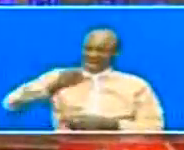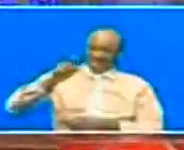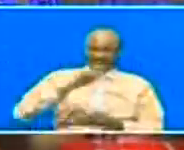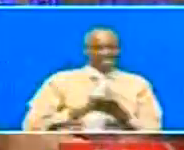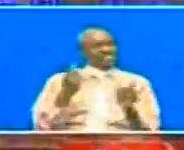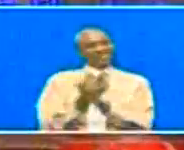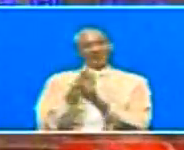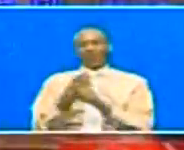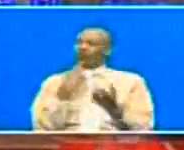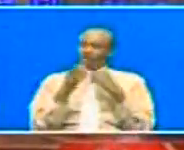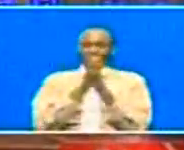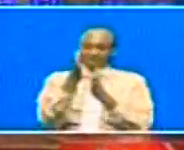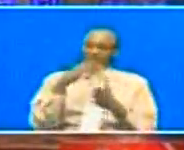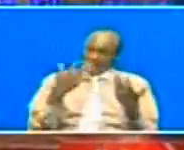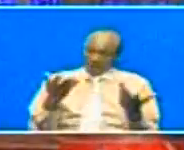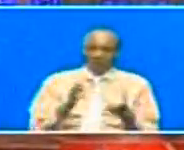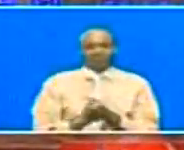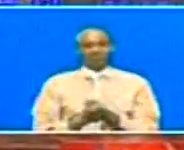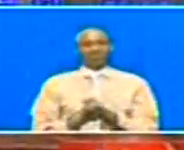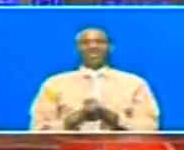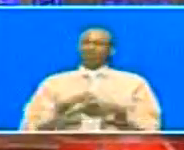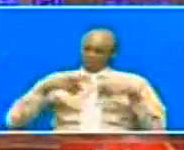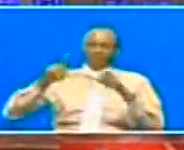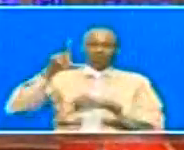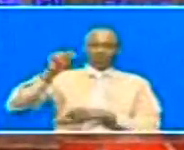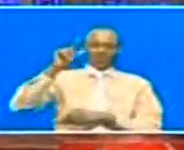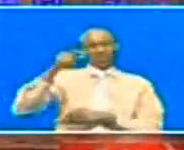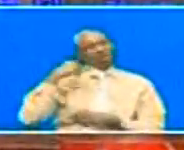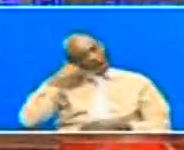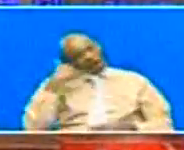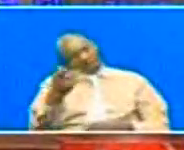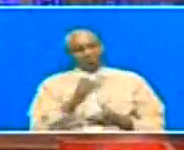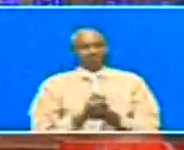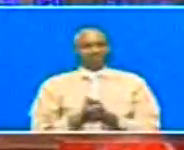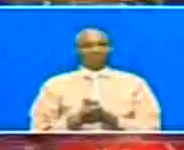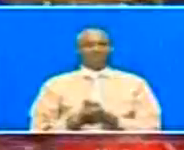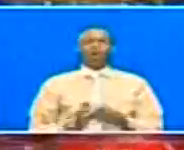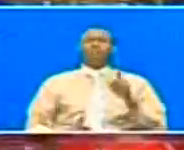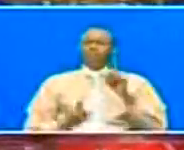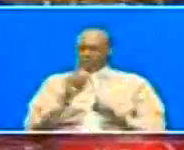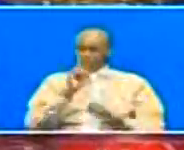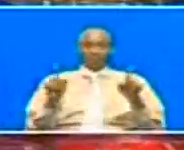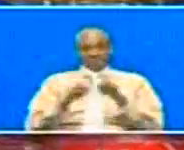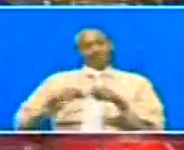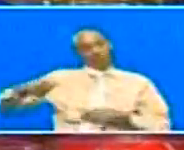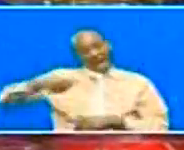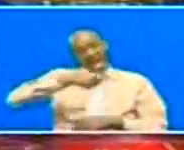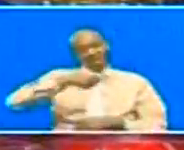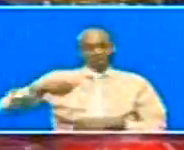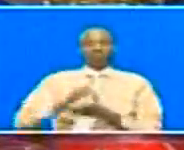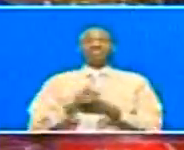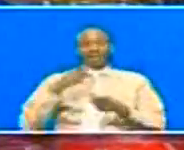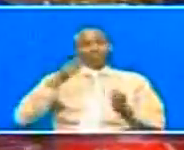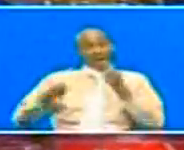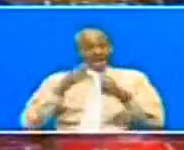sign your juice, sign your tops. Yes. Go on. Tweet it. Call in. It's Moto Zaidi. Moto Kama Pasi ya Zamani. Yes. Yakitabu. Ya Maka.